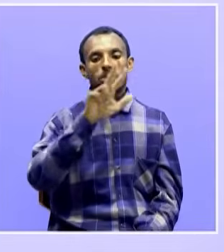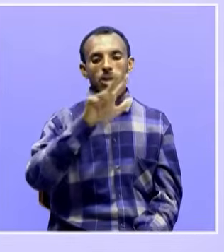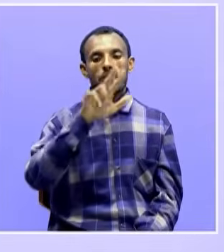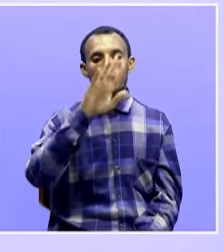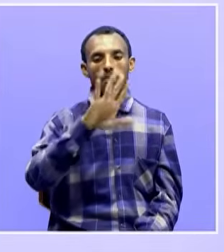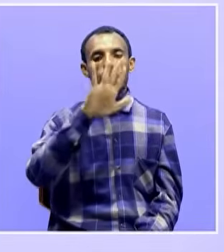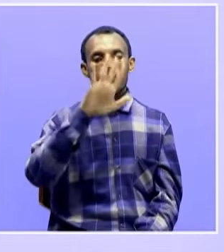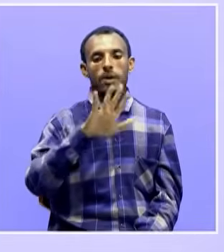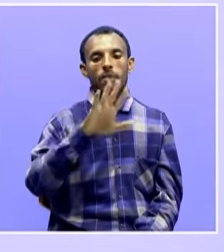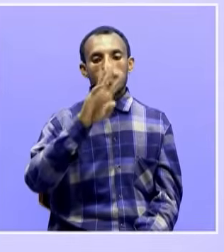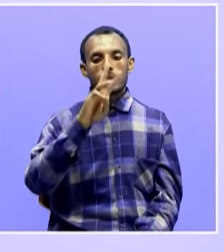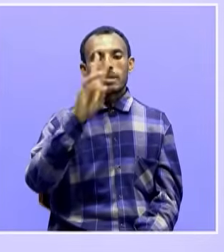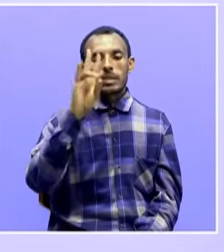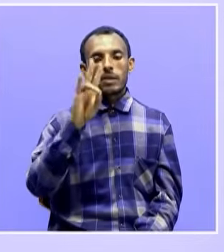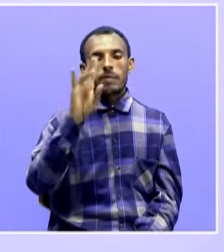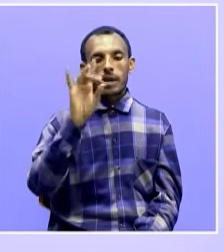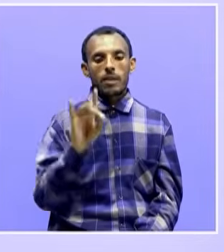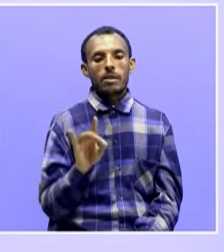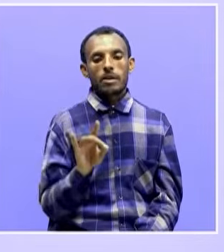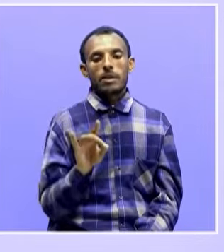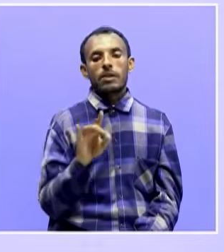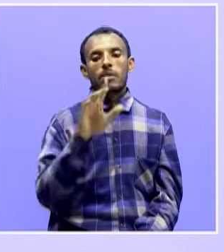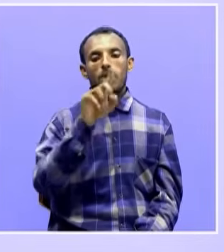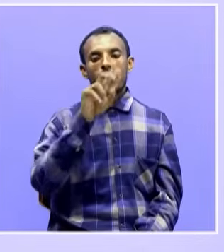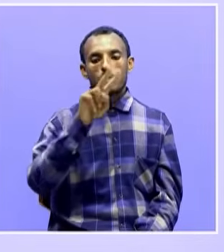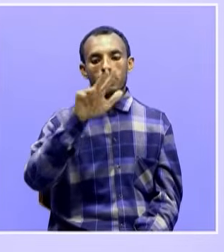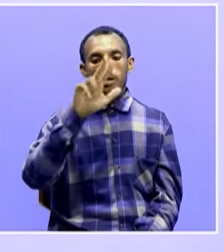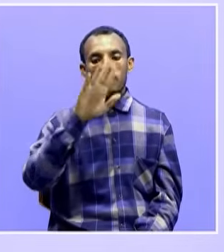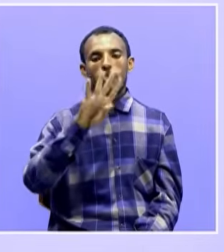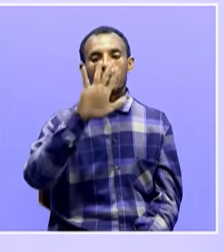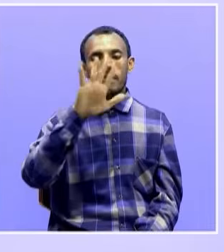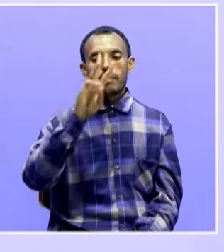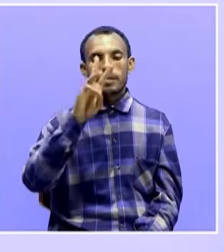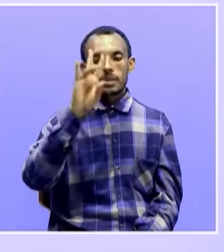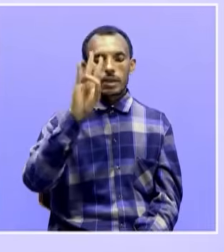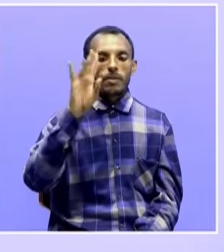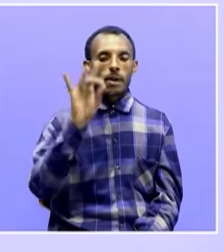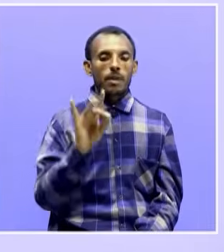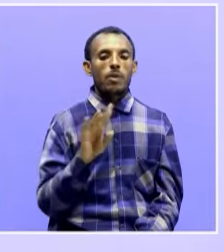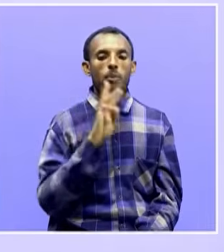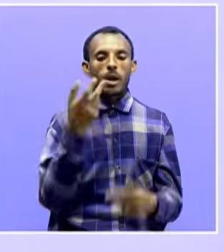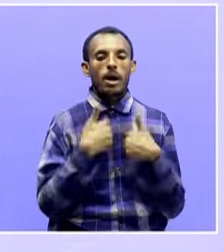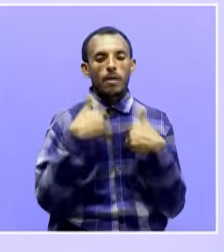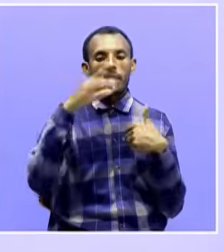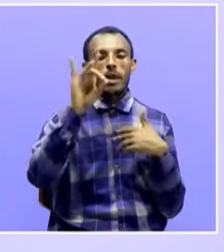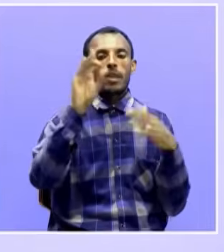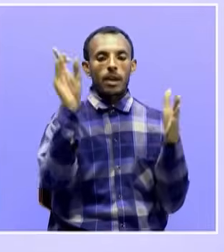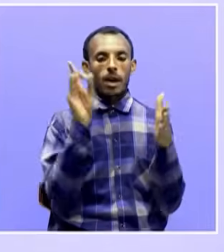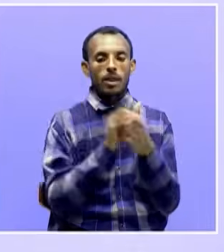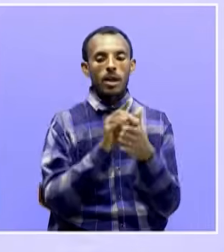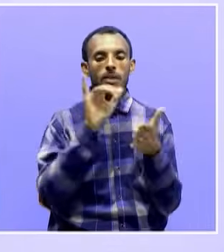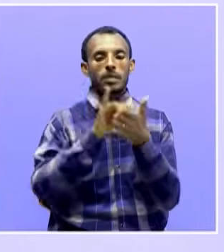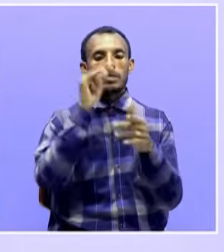5, 6, 7, 8. 1, 2, 3, 4, 5, 6, 7, 8. We have 8 datasets. That's correct.